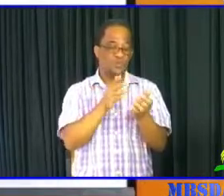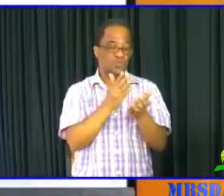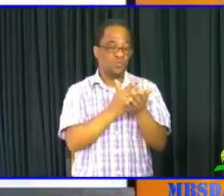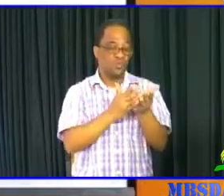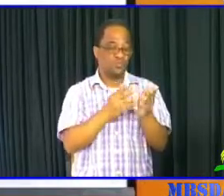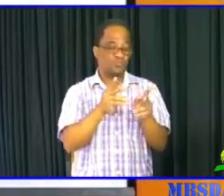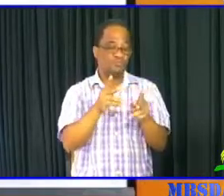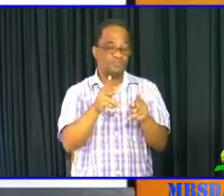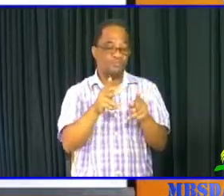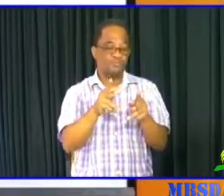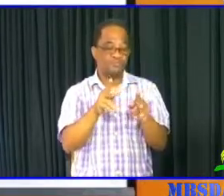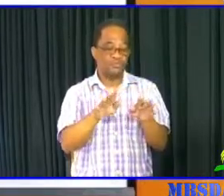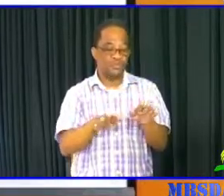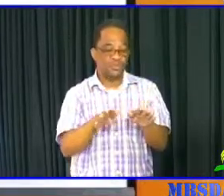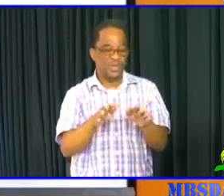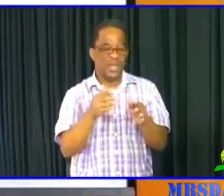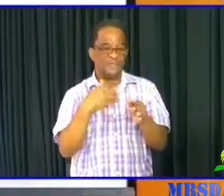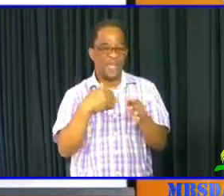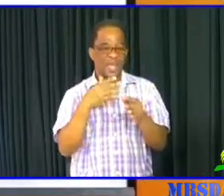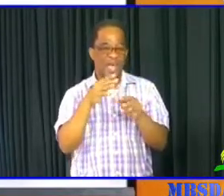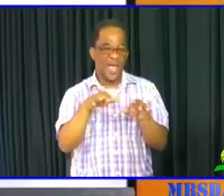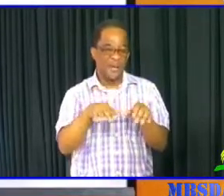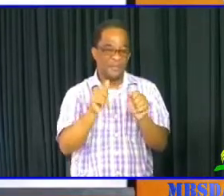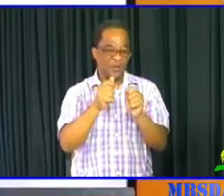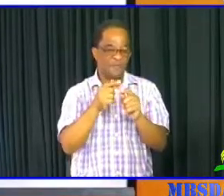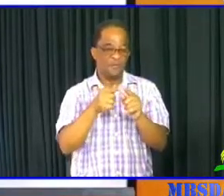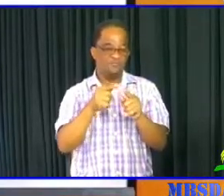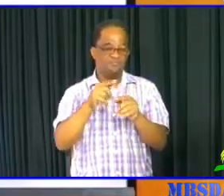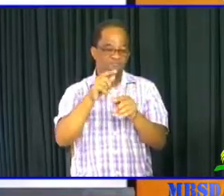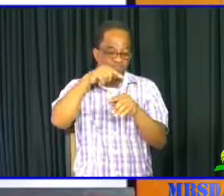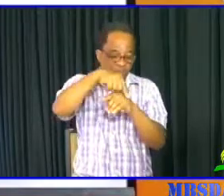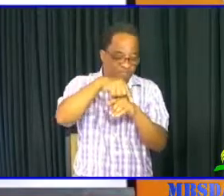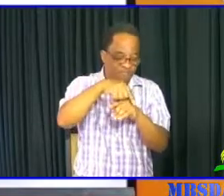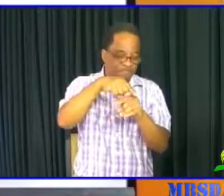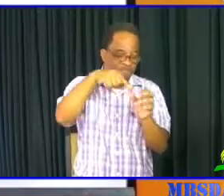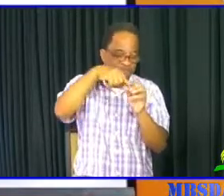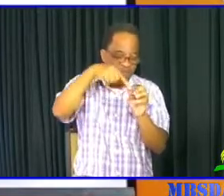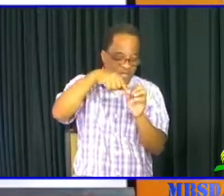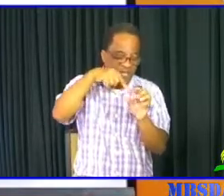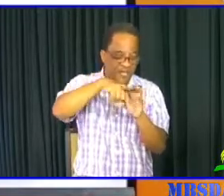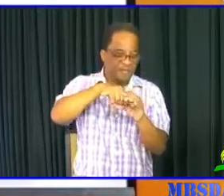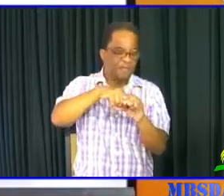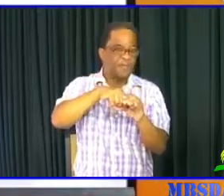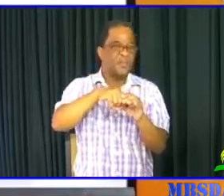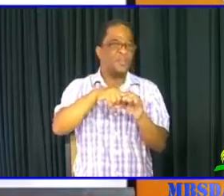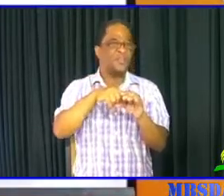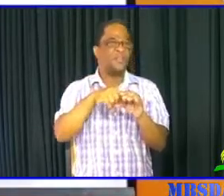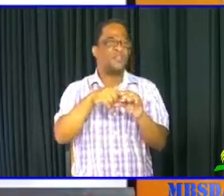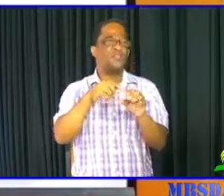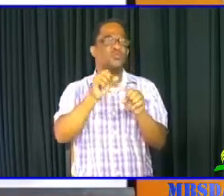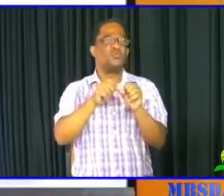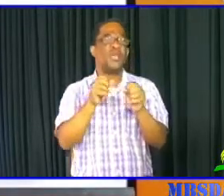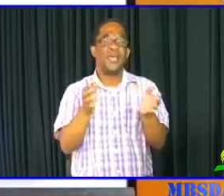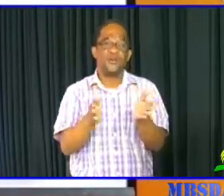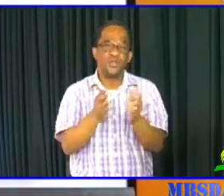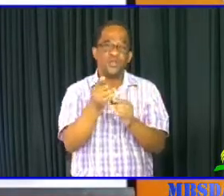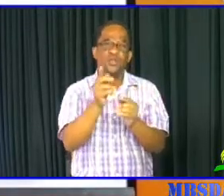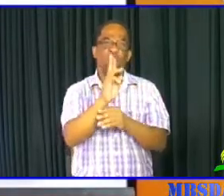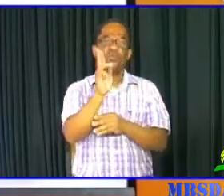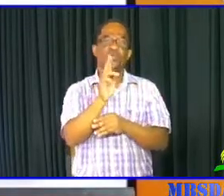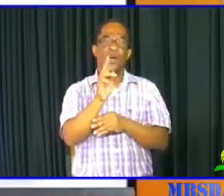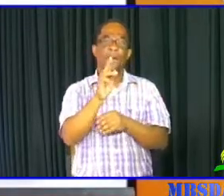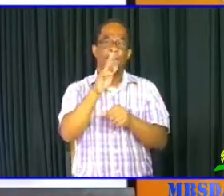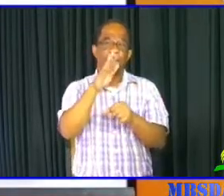and you don't want to transfer anything to your bottle of moisturizer. So we encourage you using a pump bottle instead.